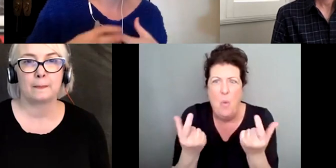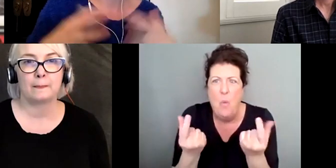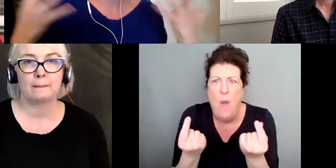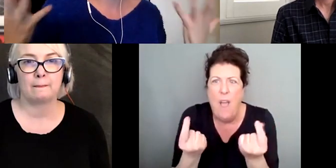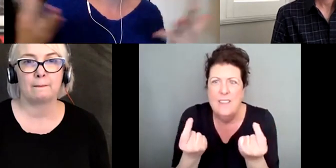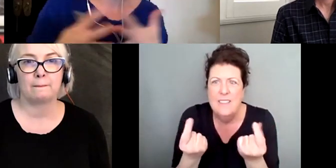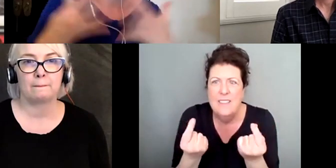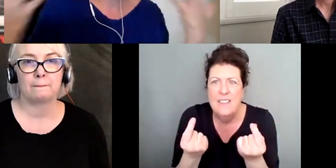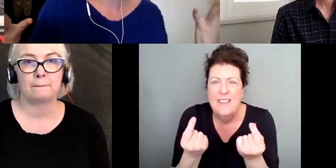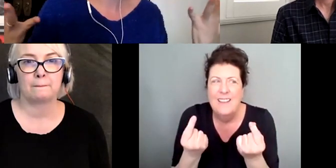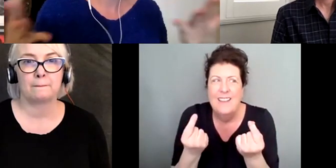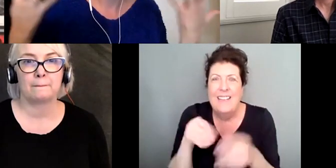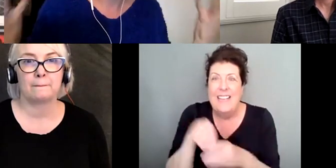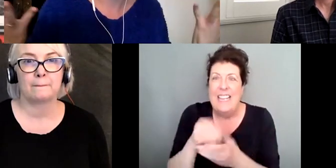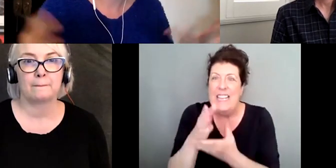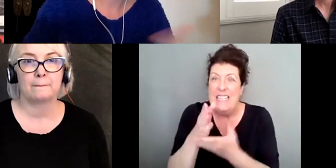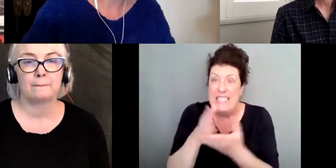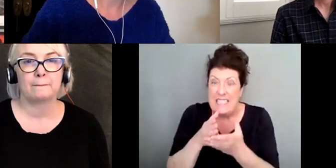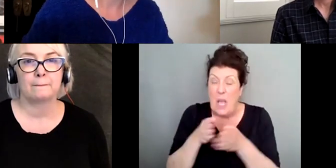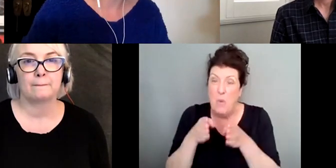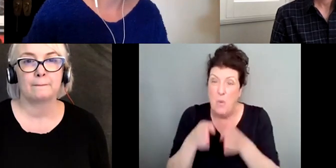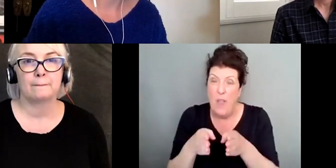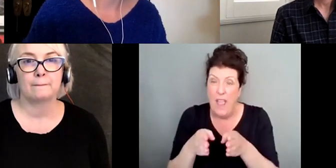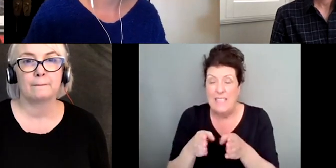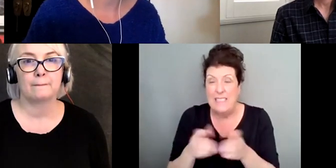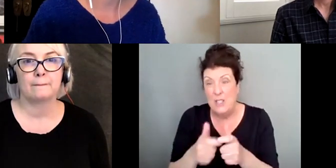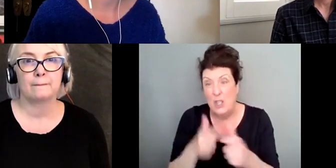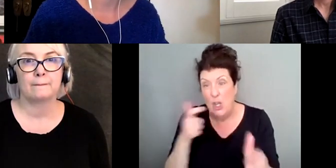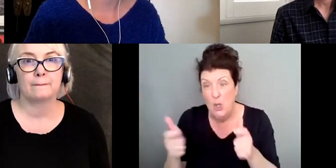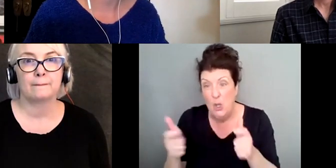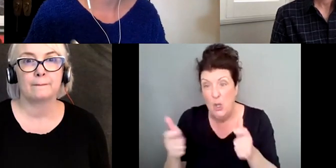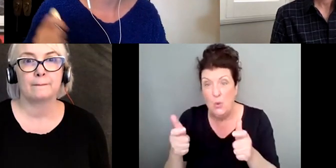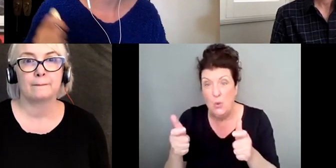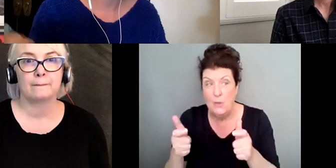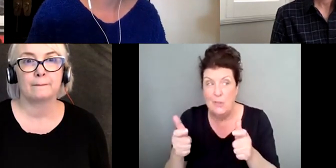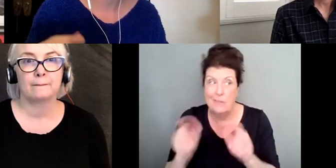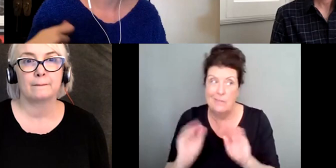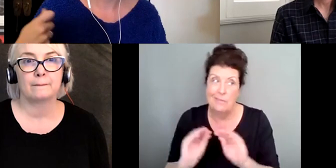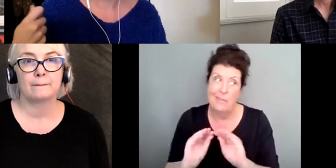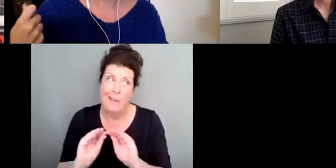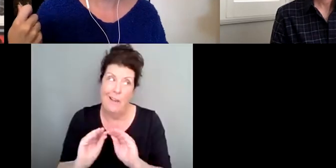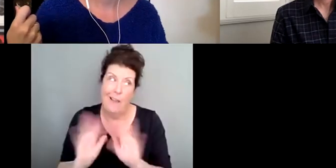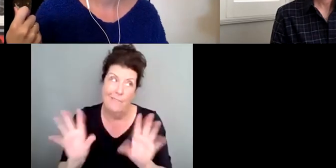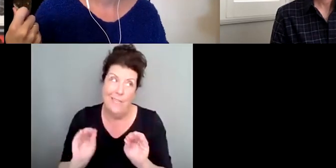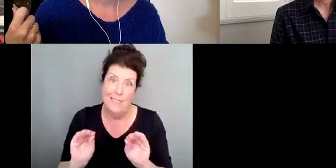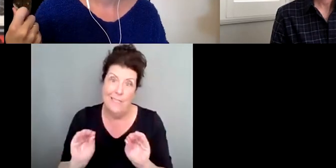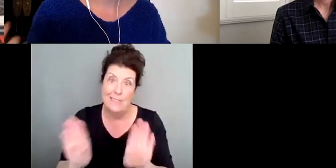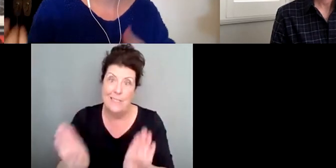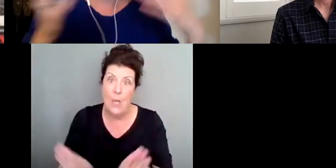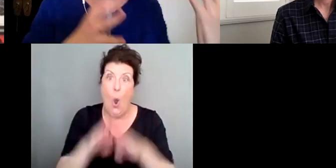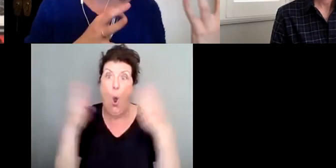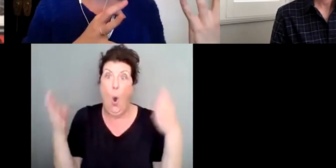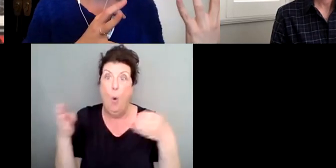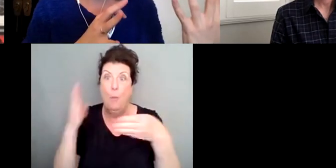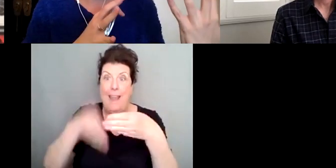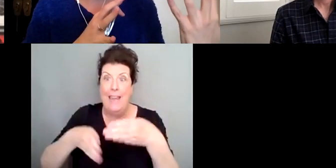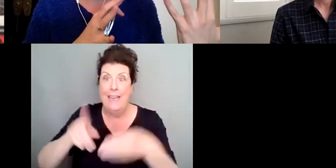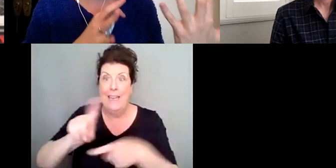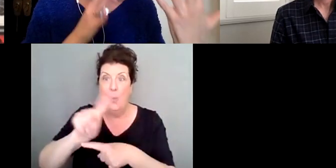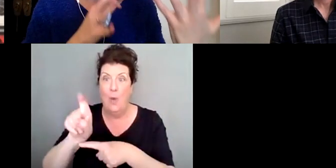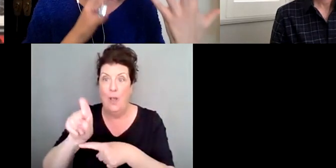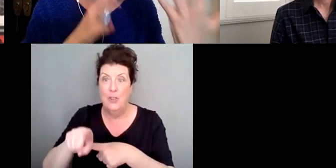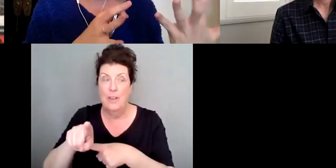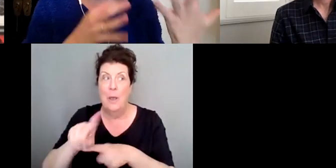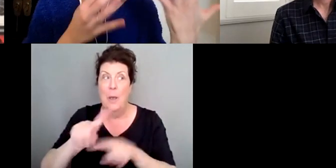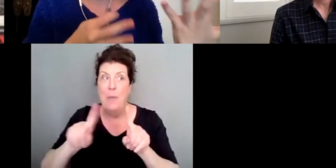that's just like a huge, obviously open-ended question, but it, it allowed us to answer some